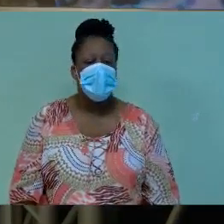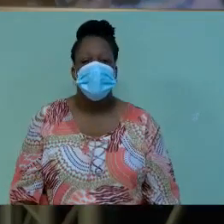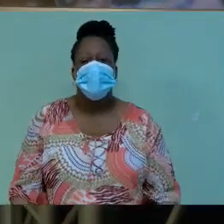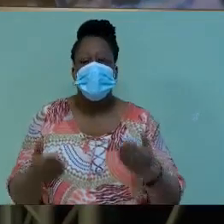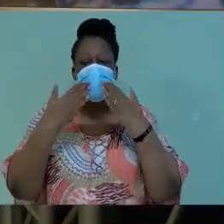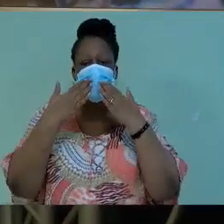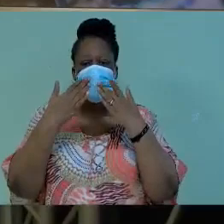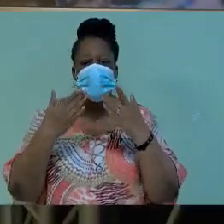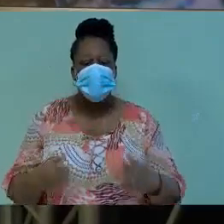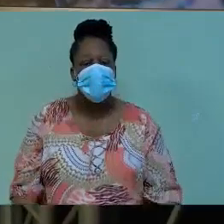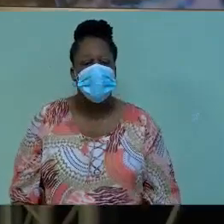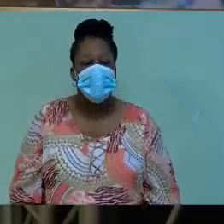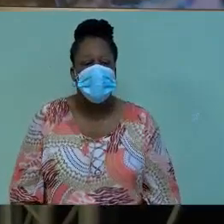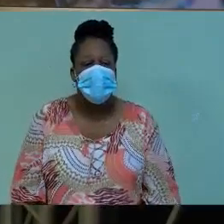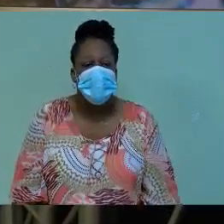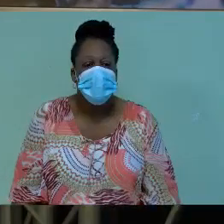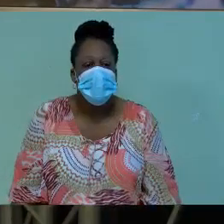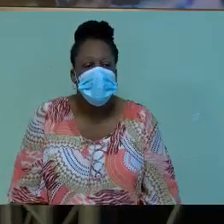much.